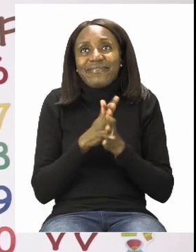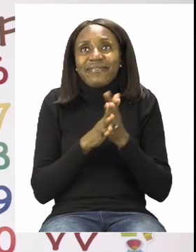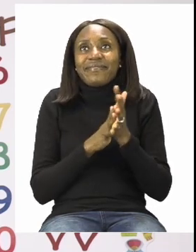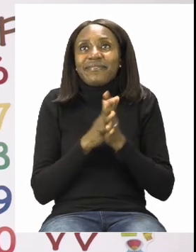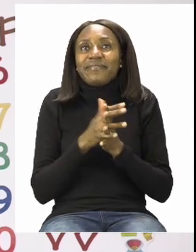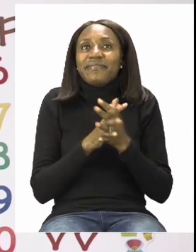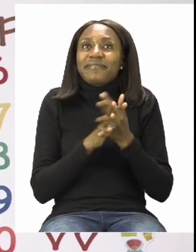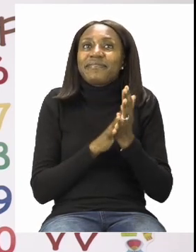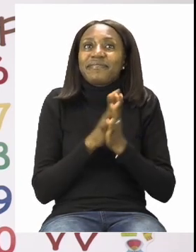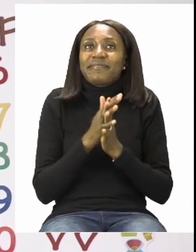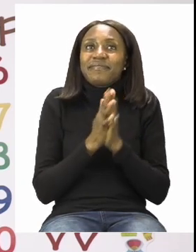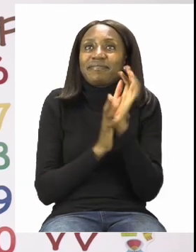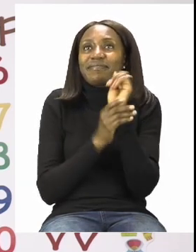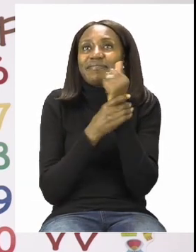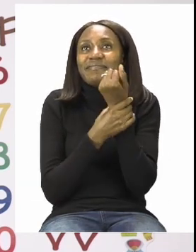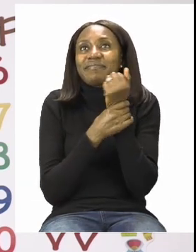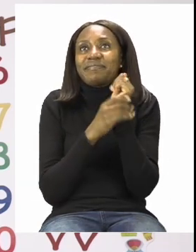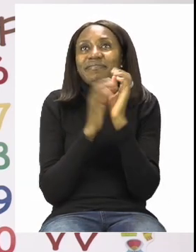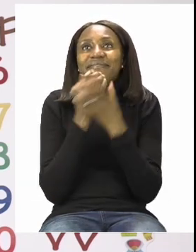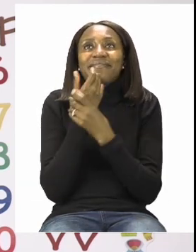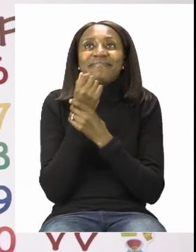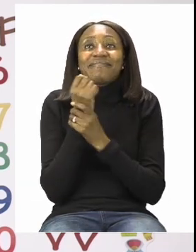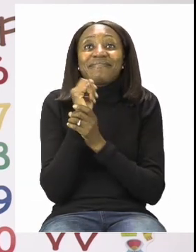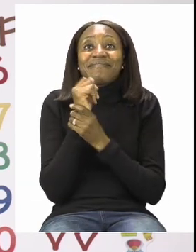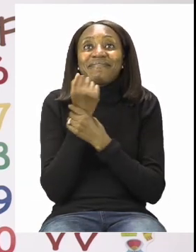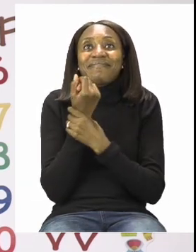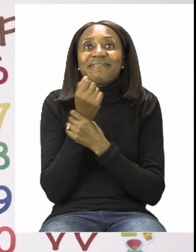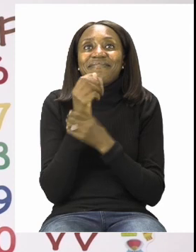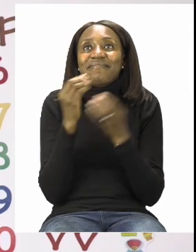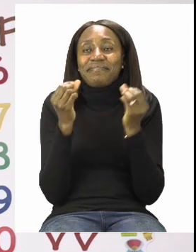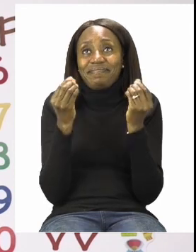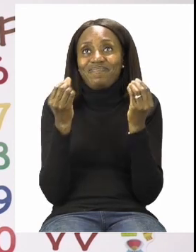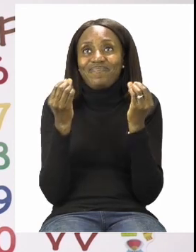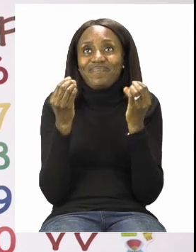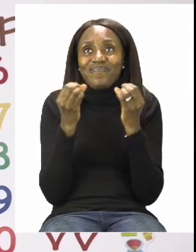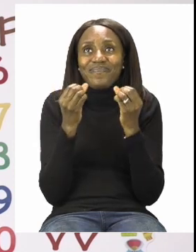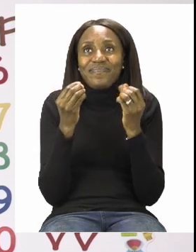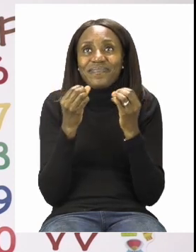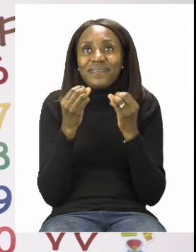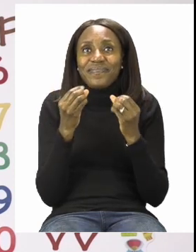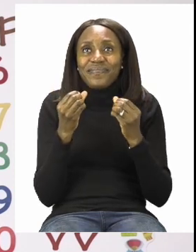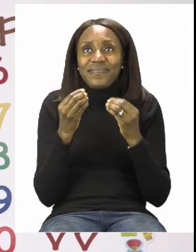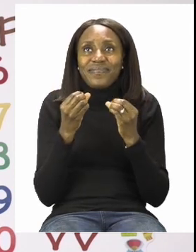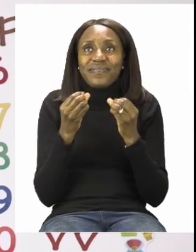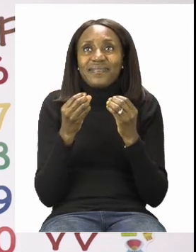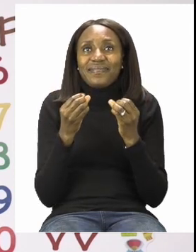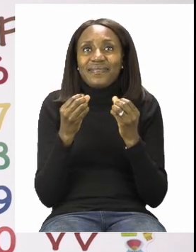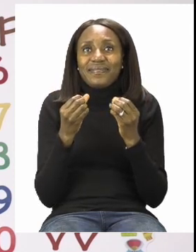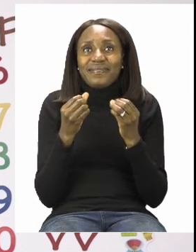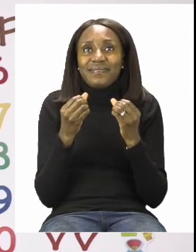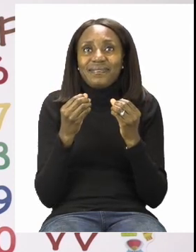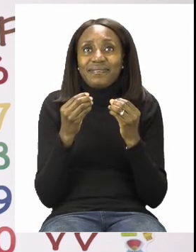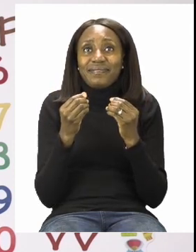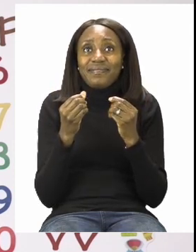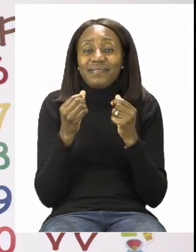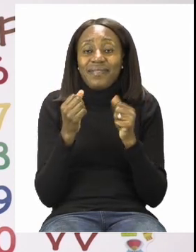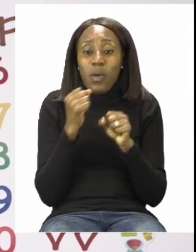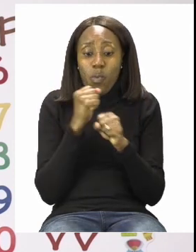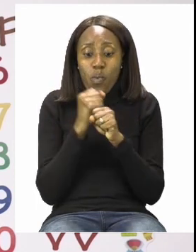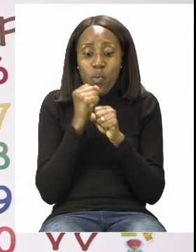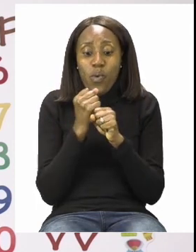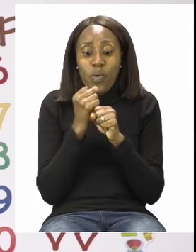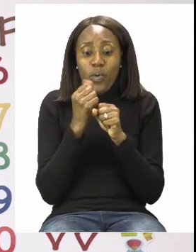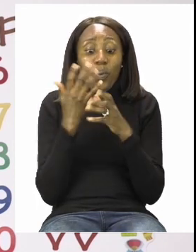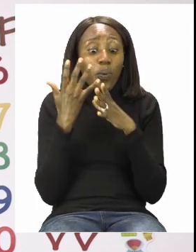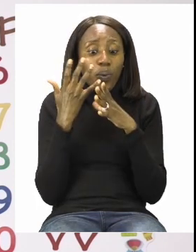fingers, on our wrists, and our fingertips too. Make sure your hands are dry before